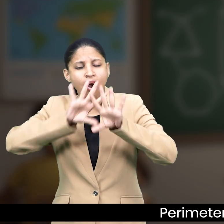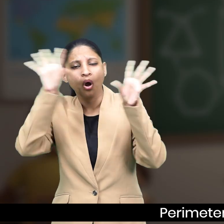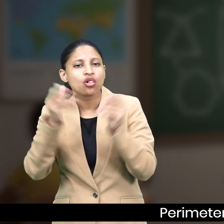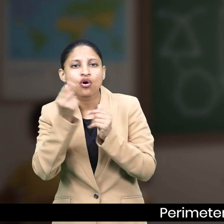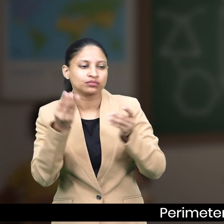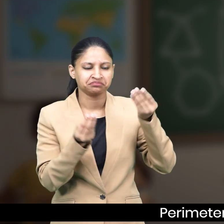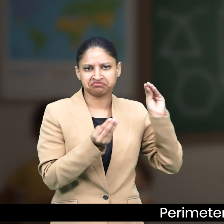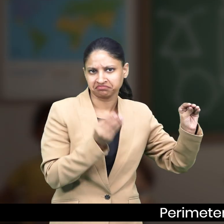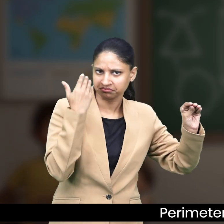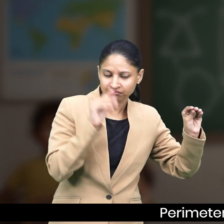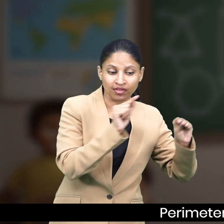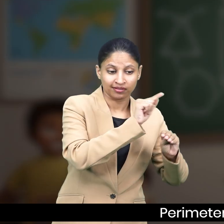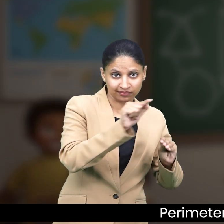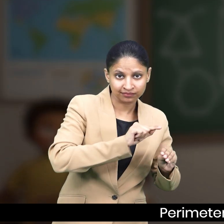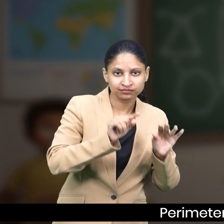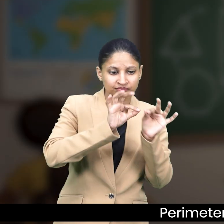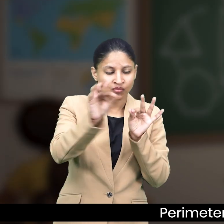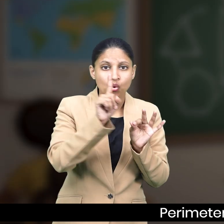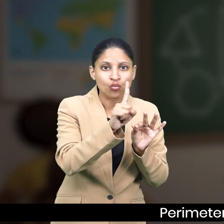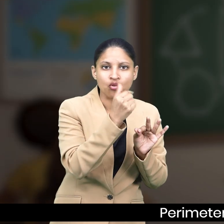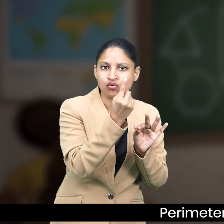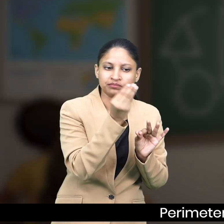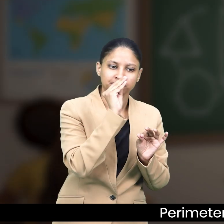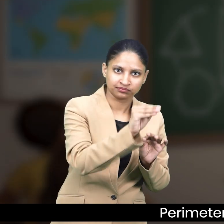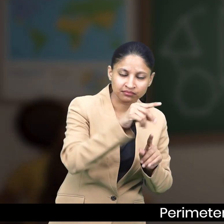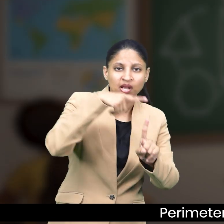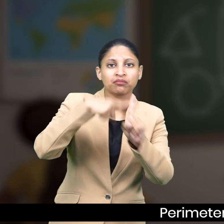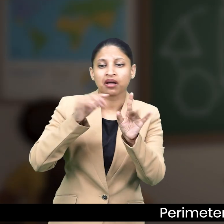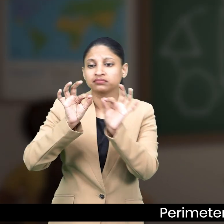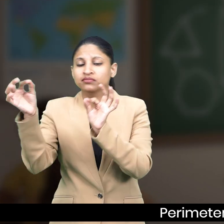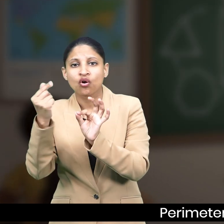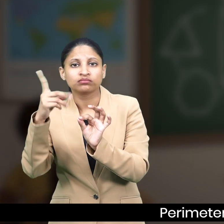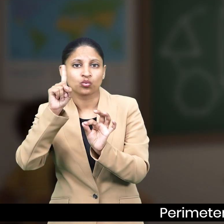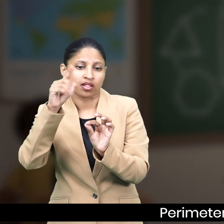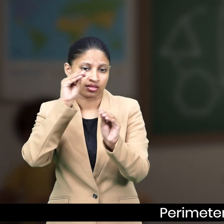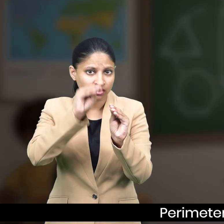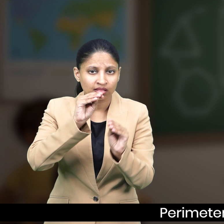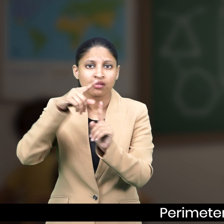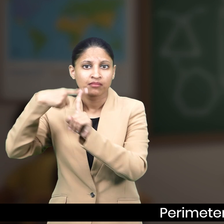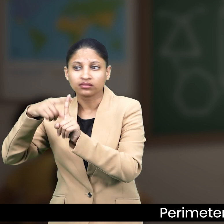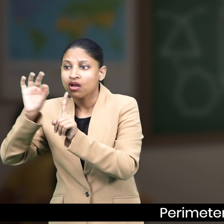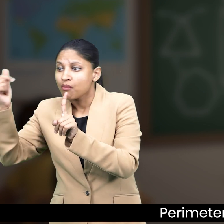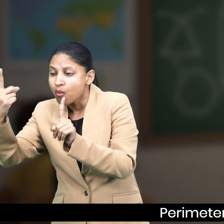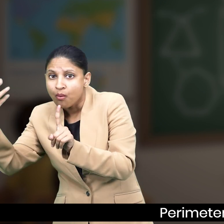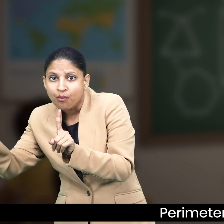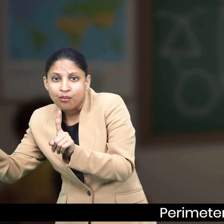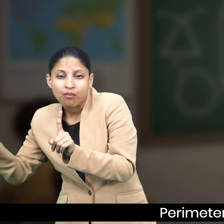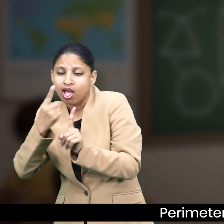Perimeter is equal to side 1 plus side 2 plus side 3 and so